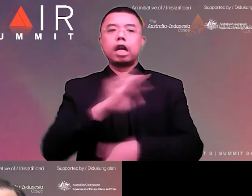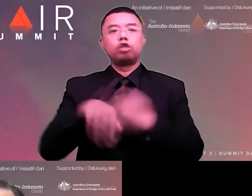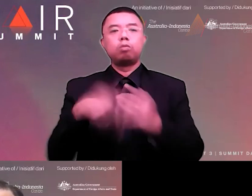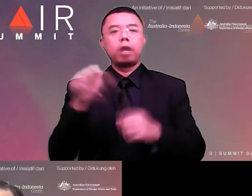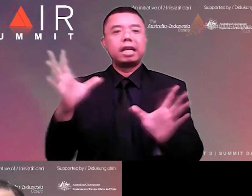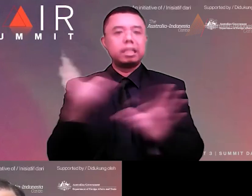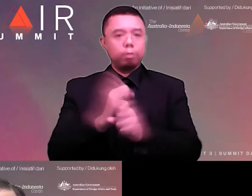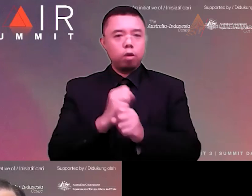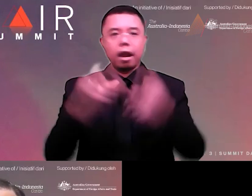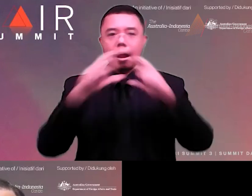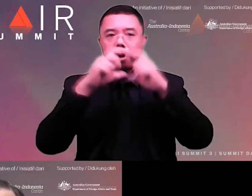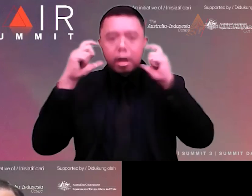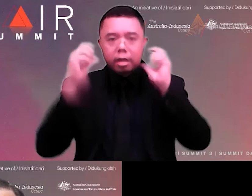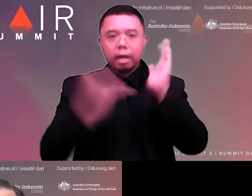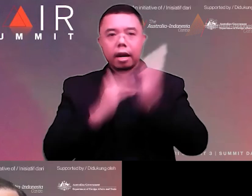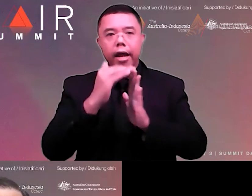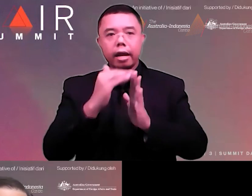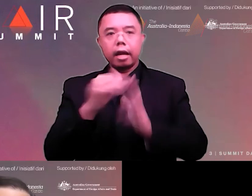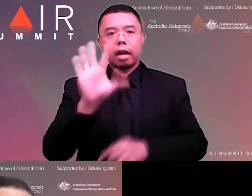January and around the middle of